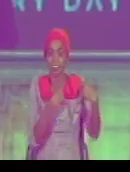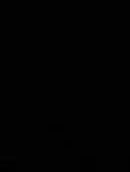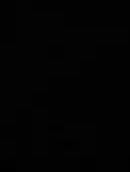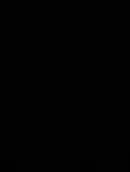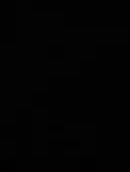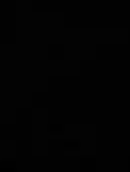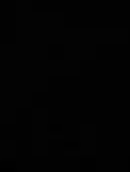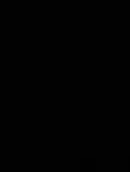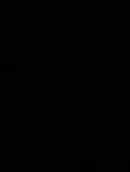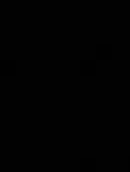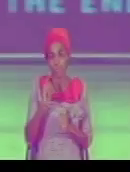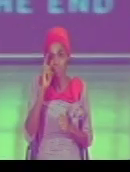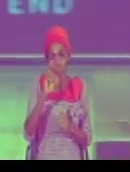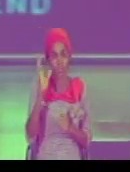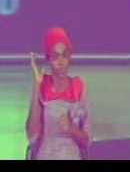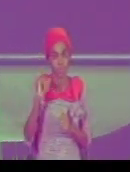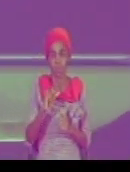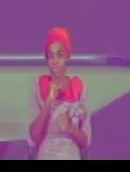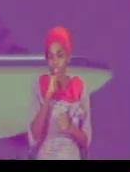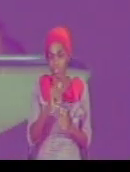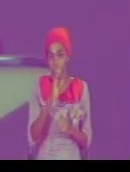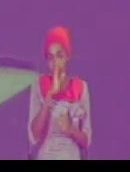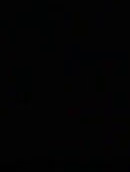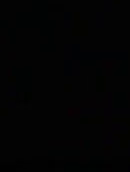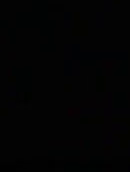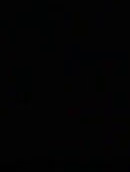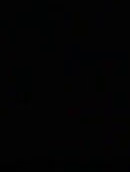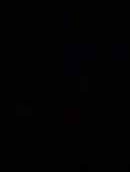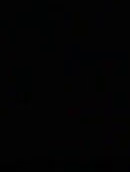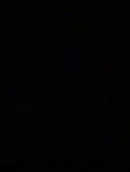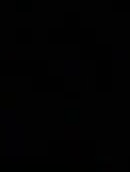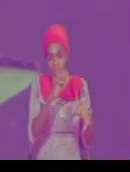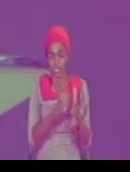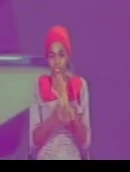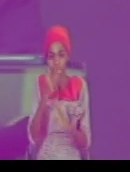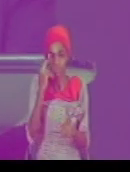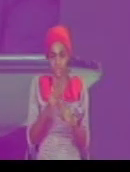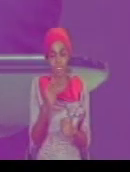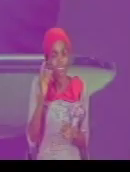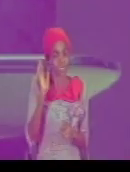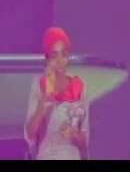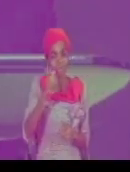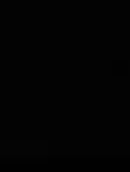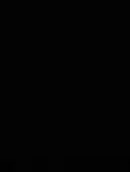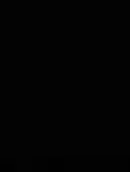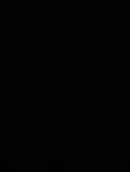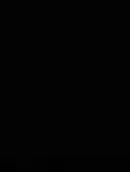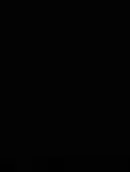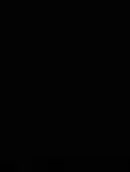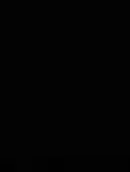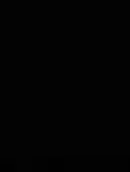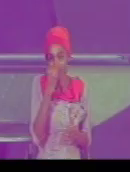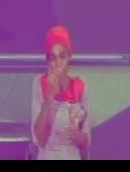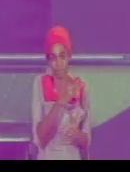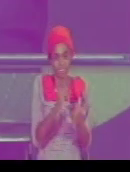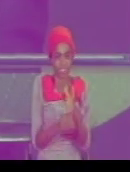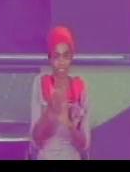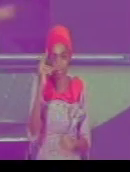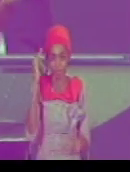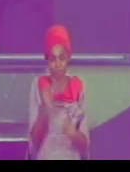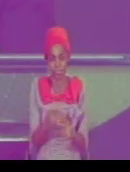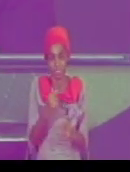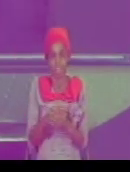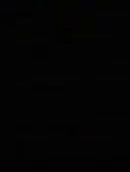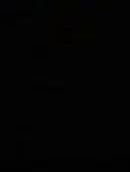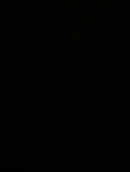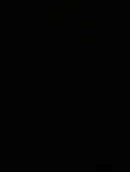You will not be an exception. Your wife will not be an exception. Your husband will not be an exception. And the